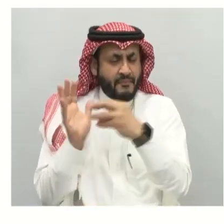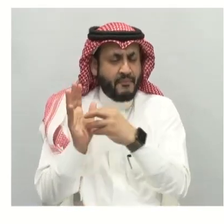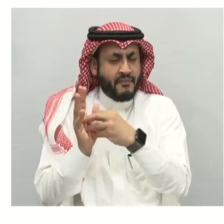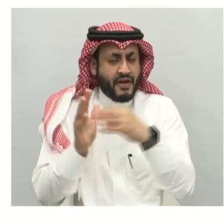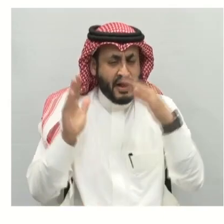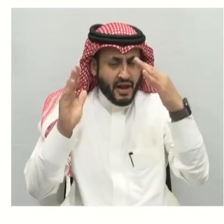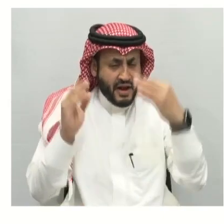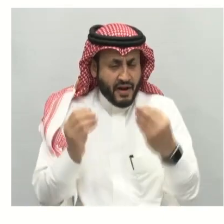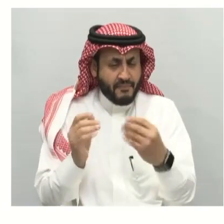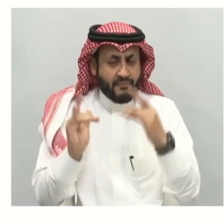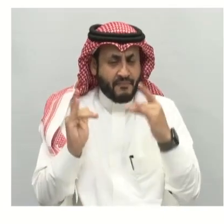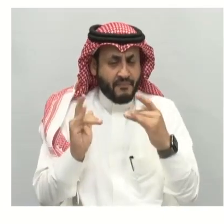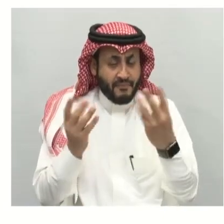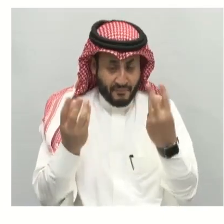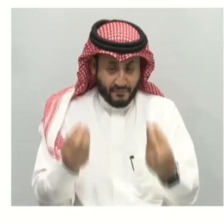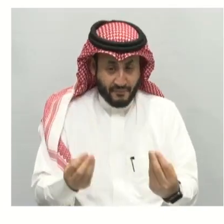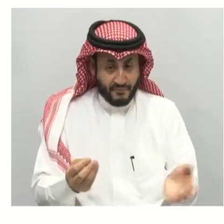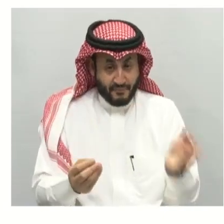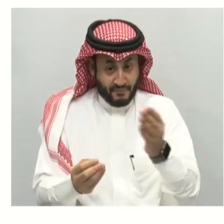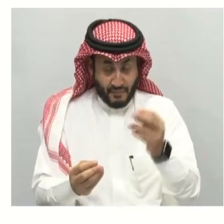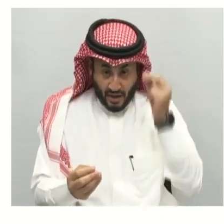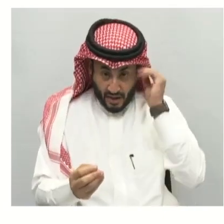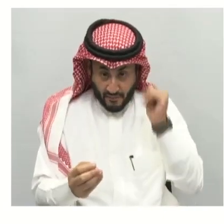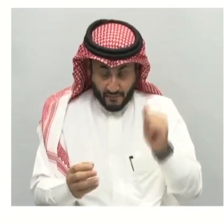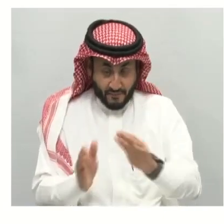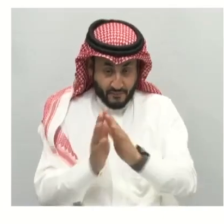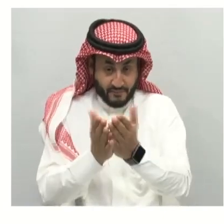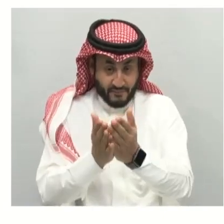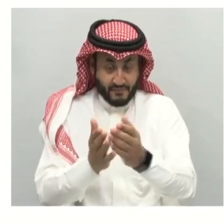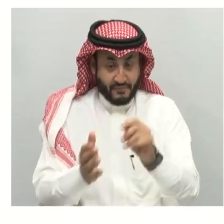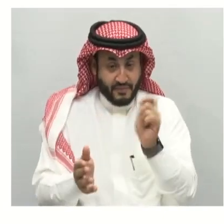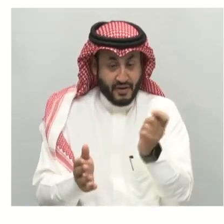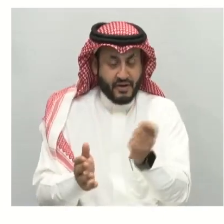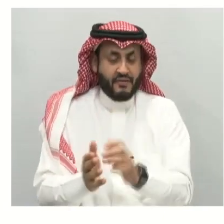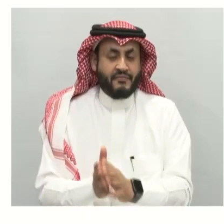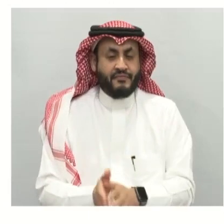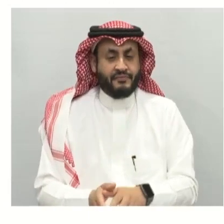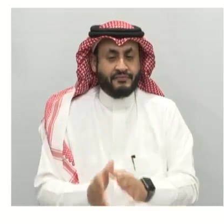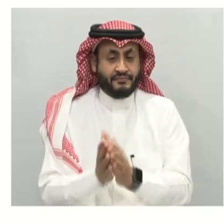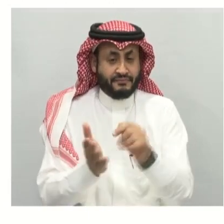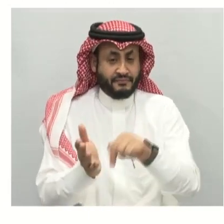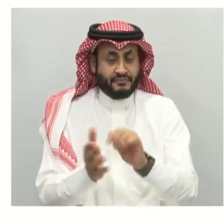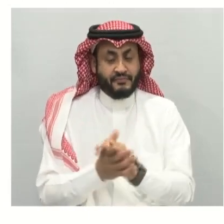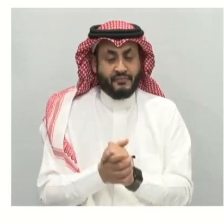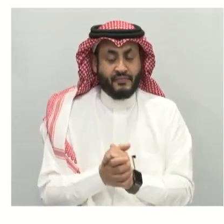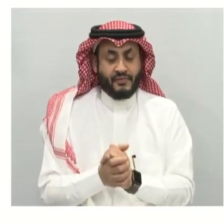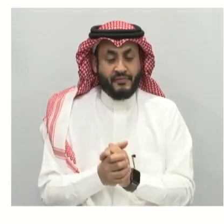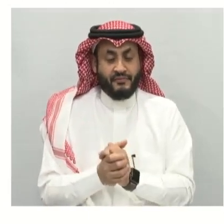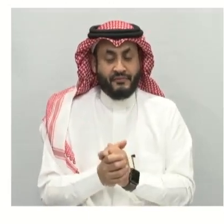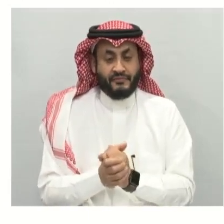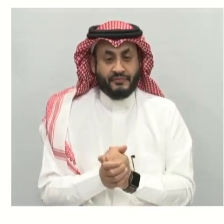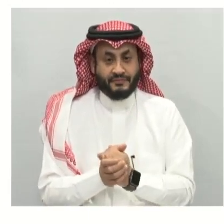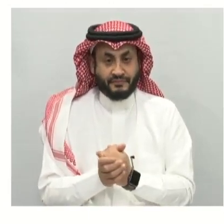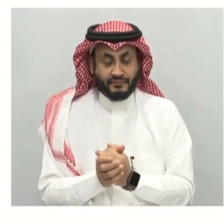so that you're ready to learn. Also, let's not forget our weekend tool book, a notebook, and something to write